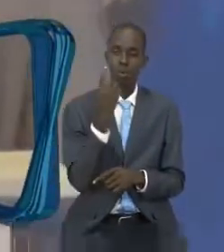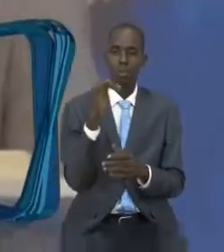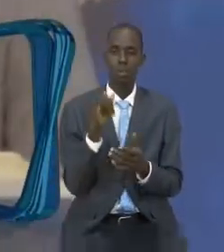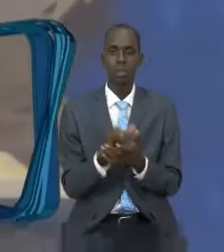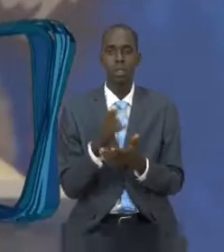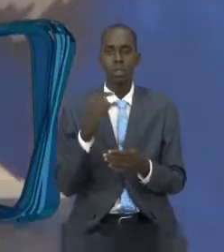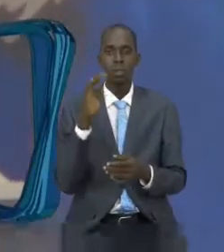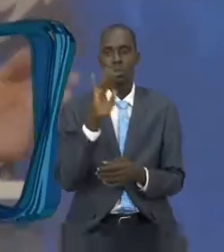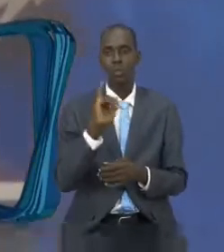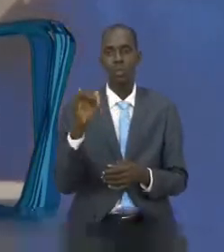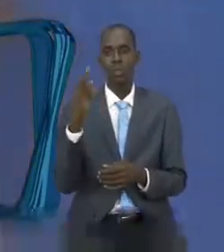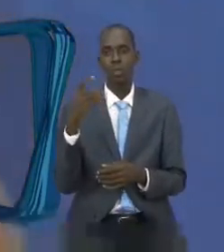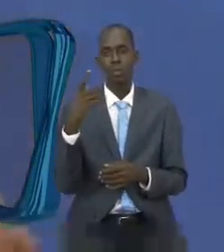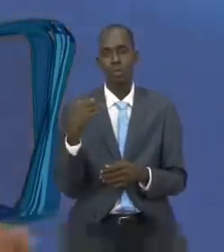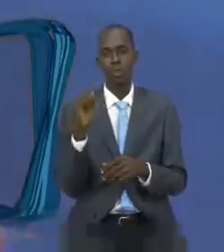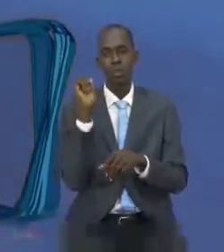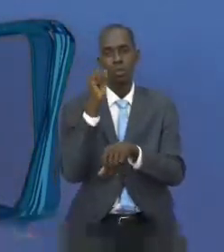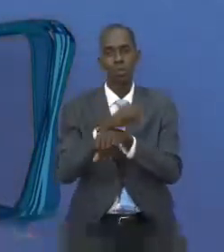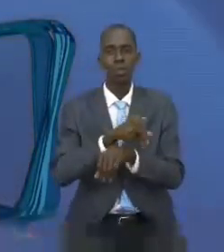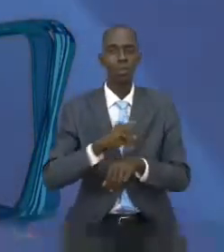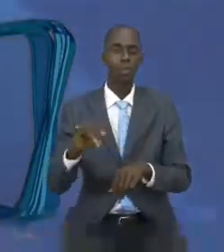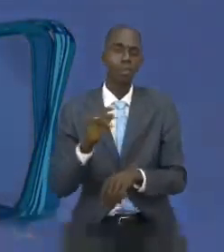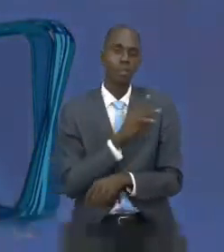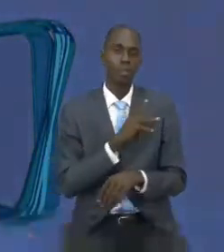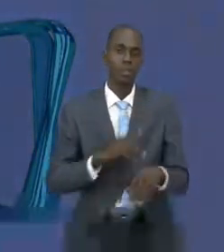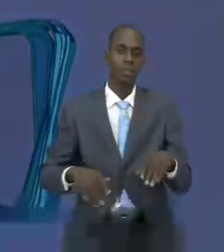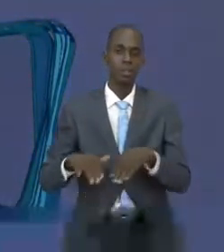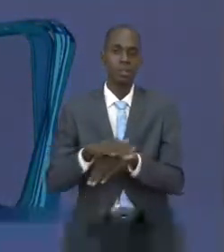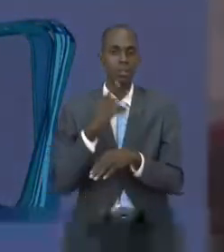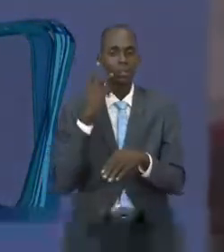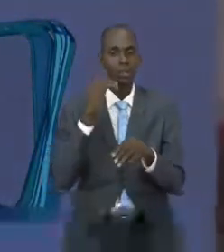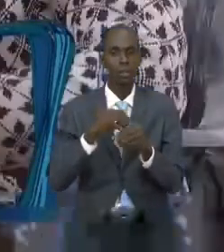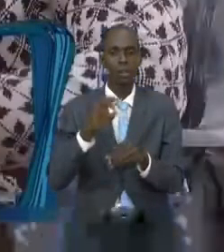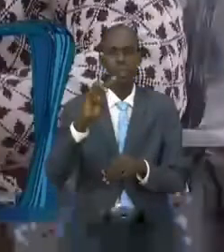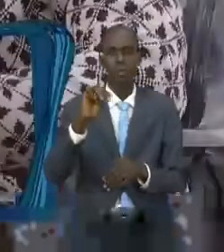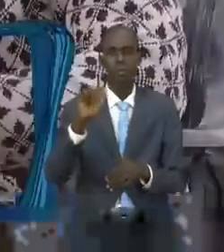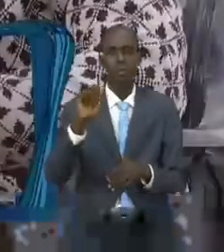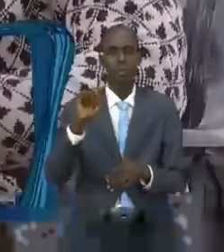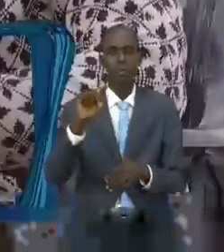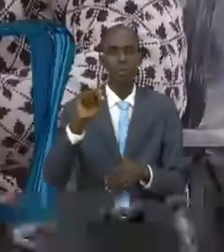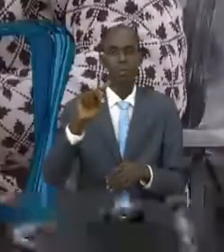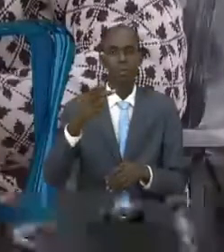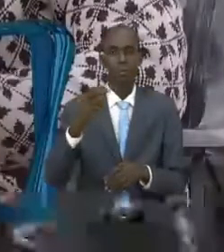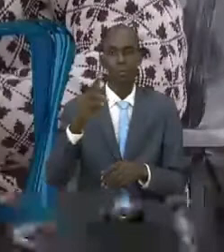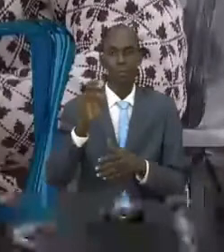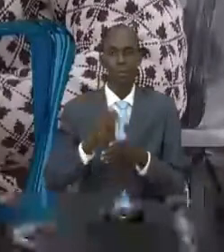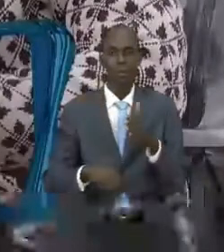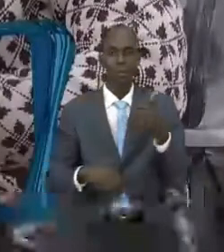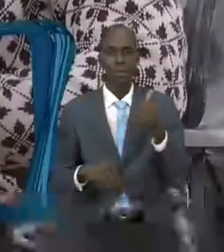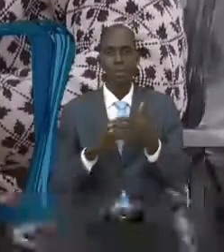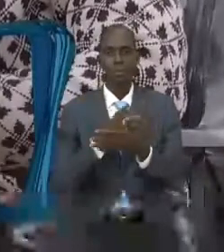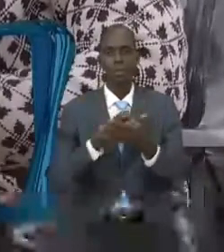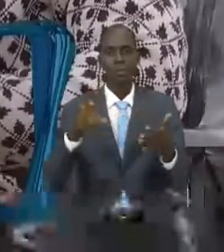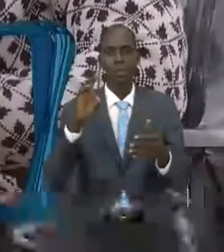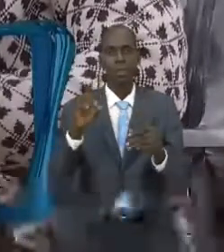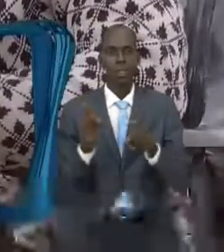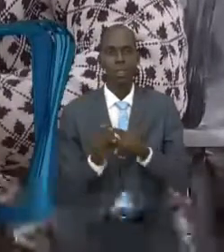conquering kingdom. Look at Matthew chapter 10, verse 7. And as ye go, preach